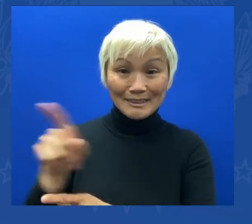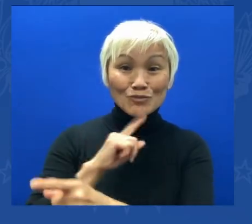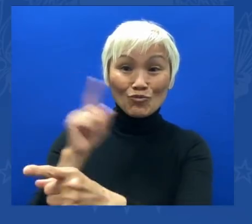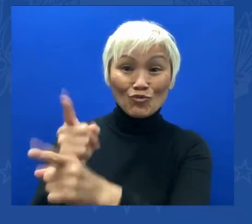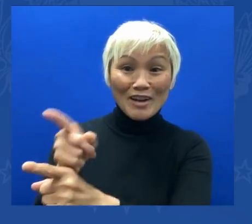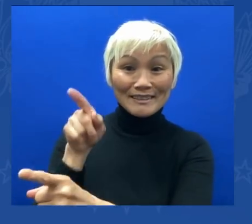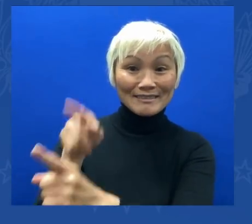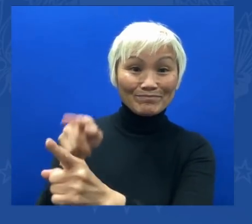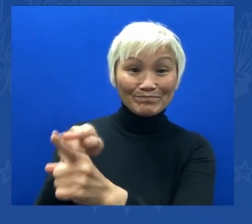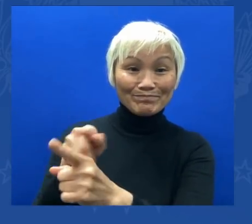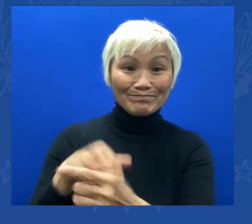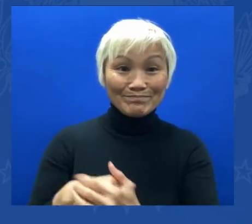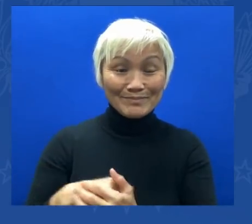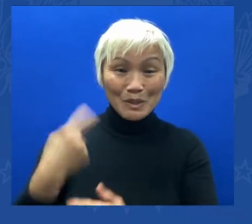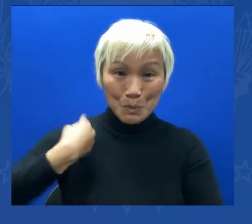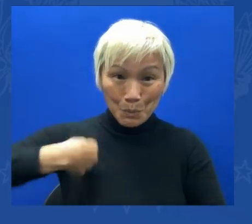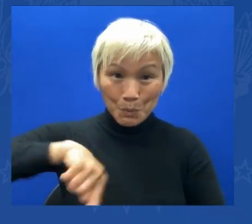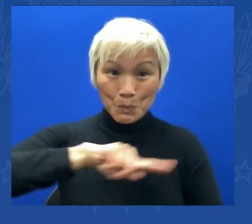and gentlemen,